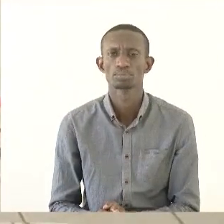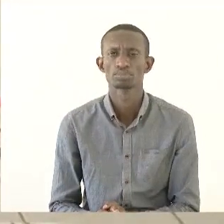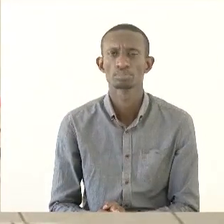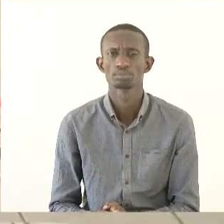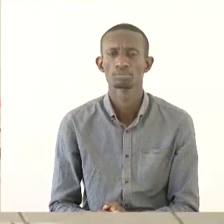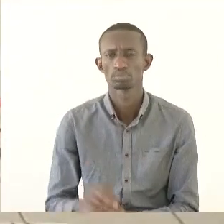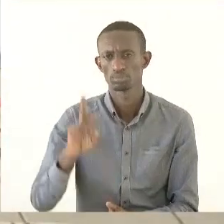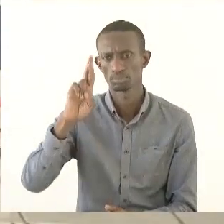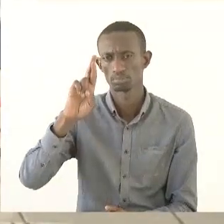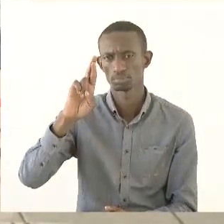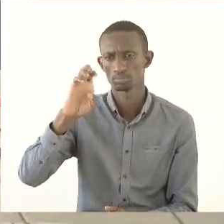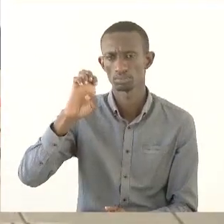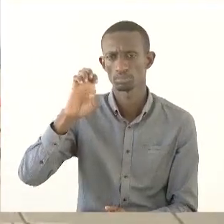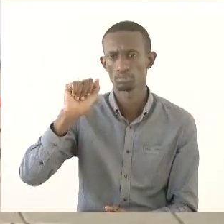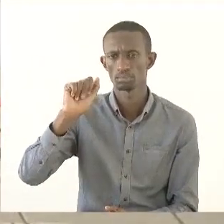reagents in step 1.